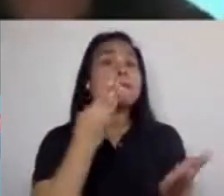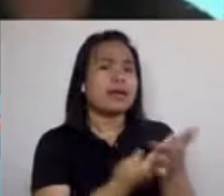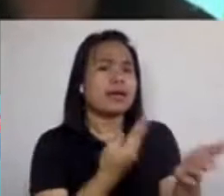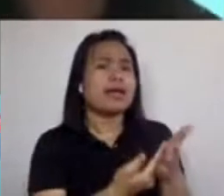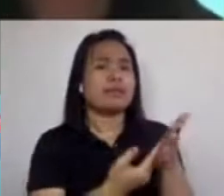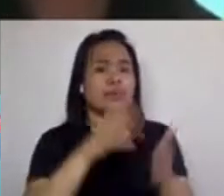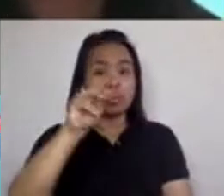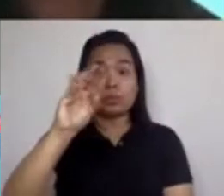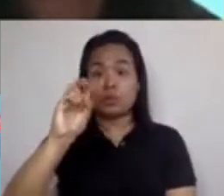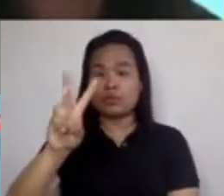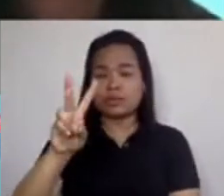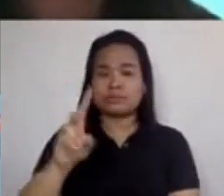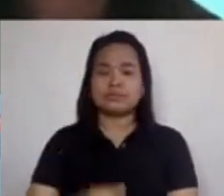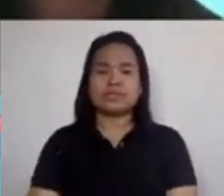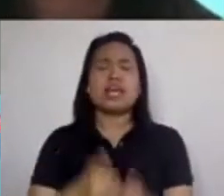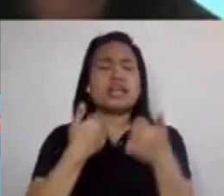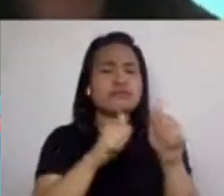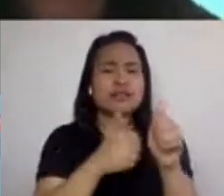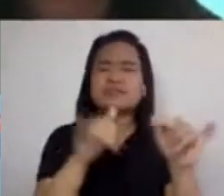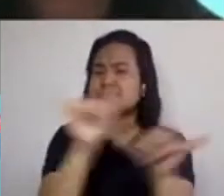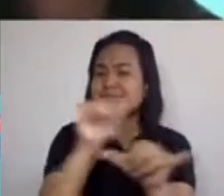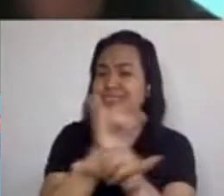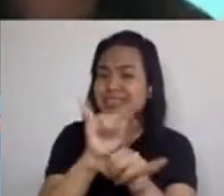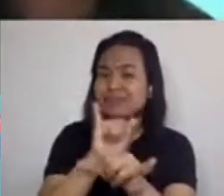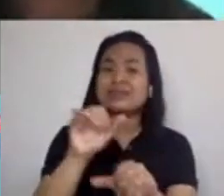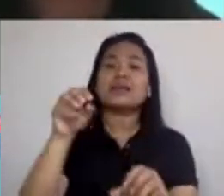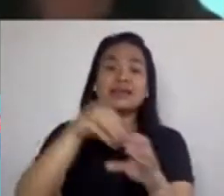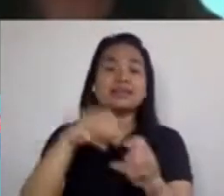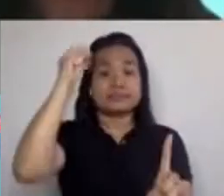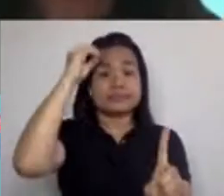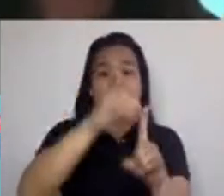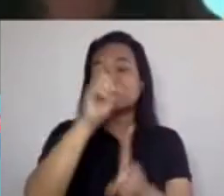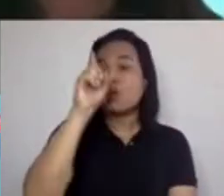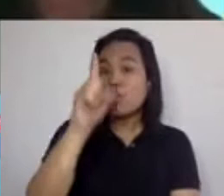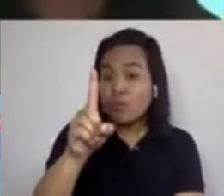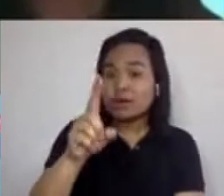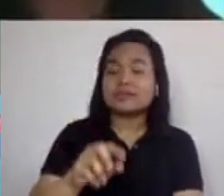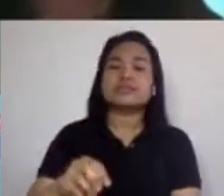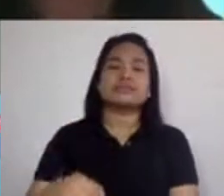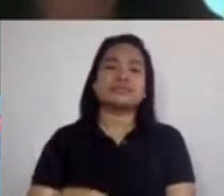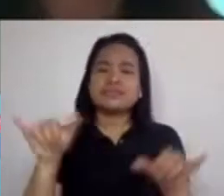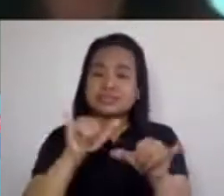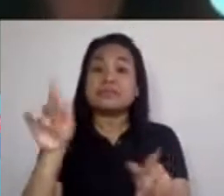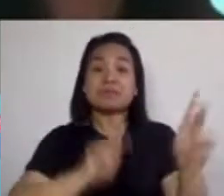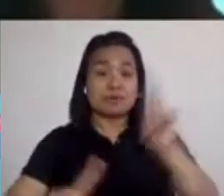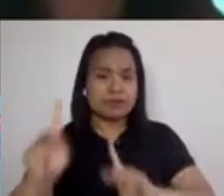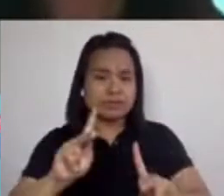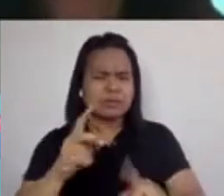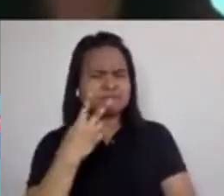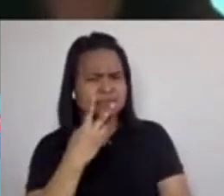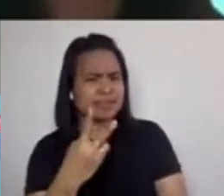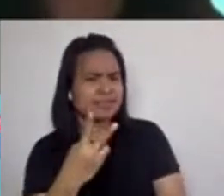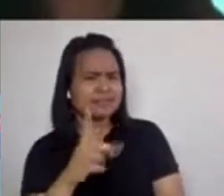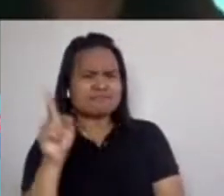same logic as objective number 1 when it comes to its performance indicators. So let's take a look at our COT rubric